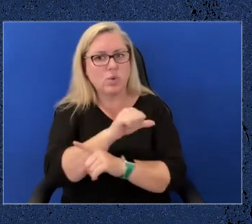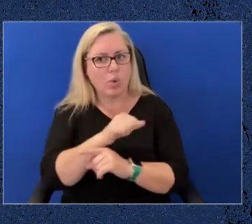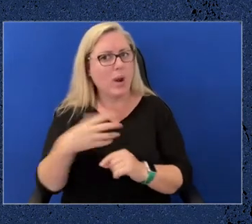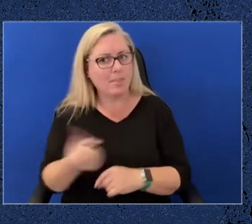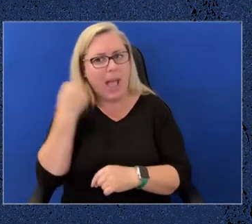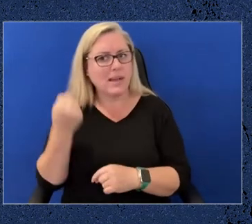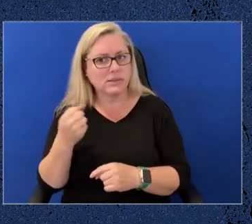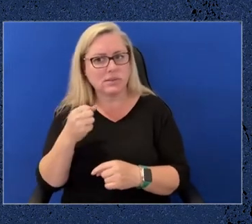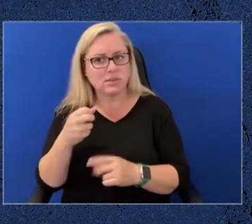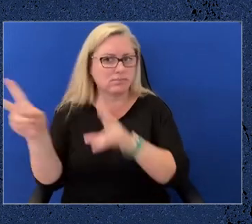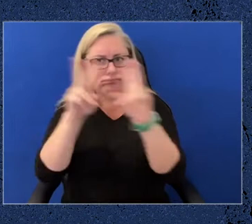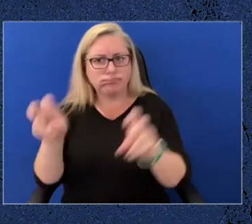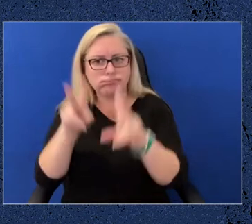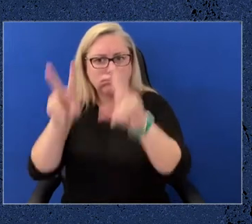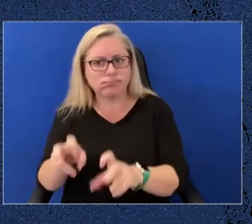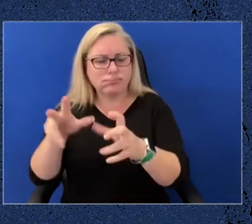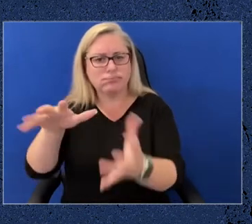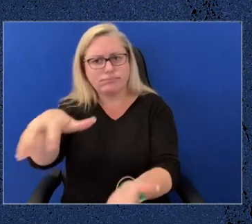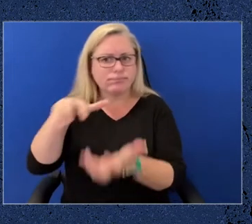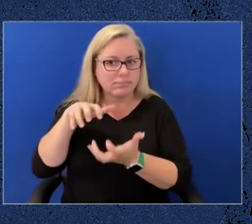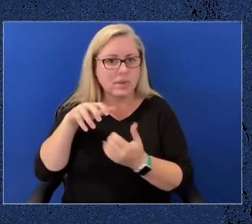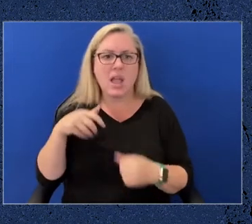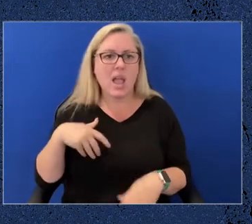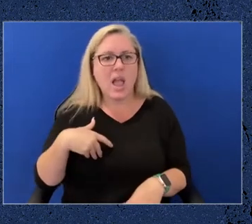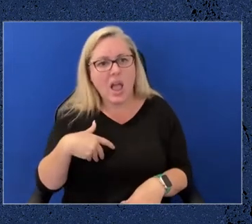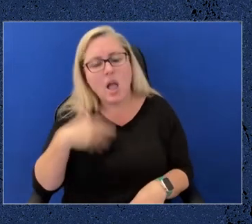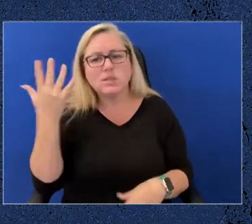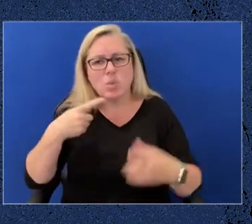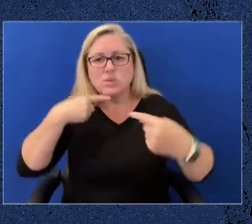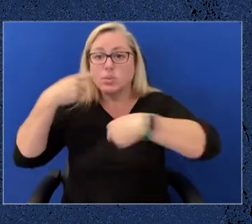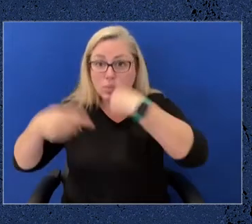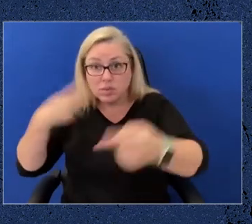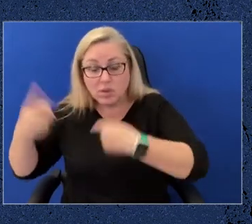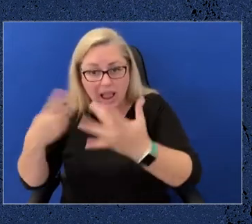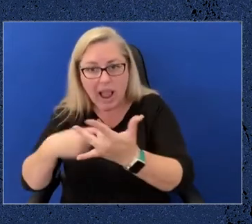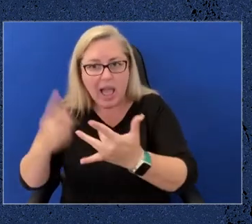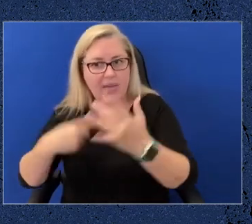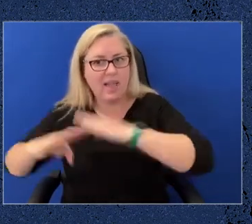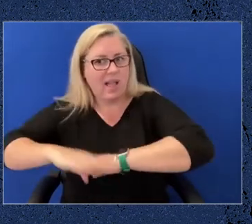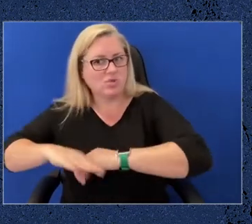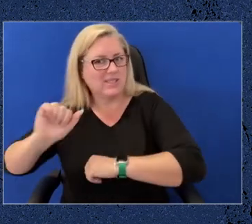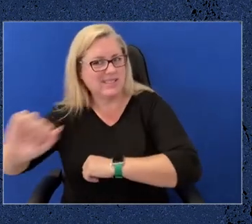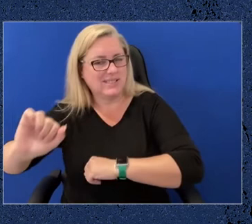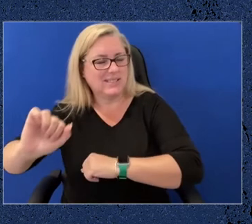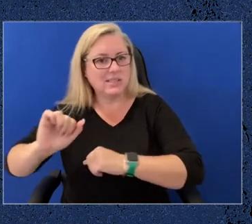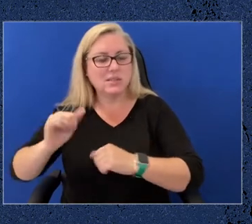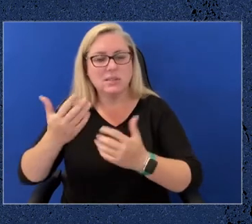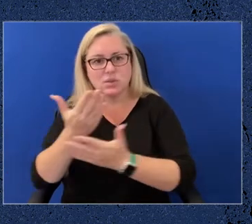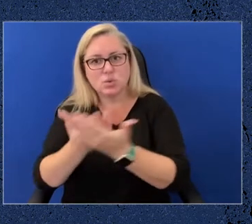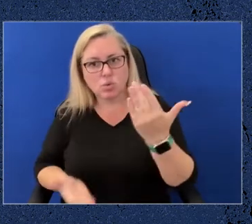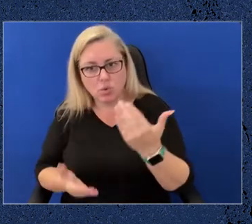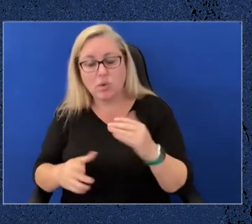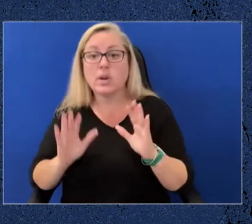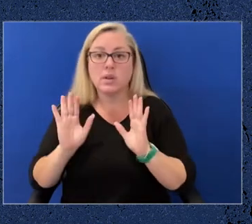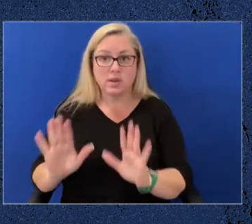setting and the temporal sequence, and I don't want to dive too much and tell another country's story, but that really perplexed archaeologists. So a new